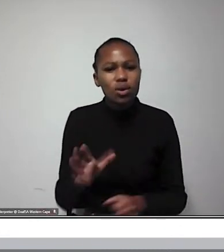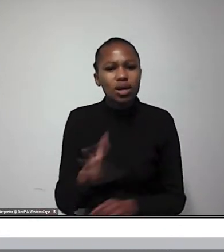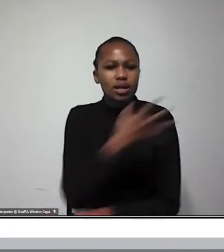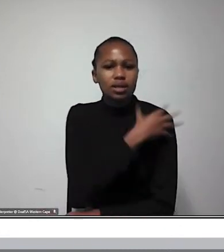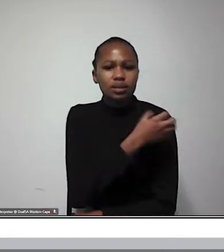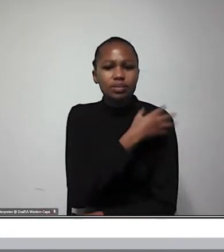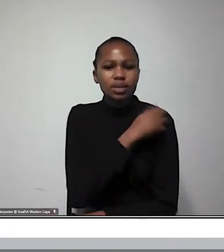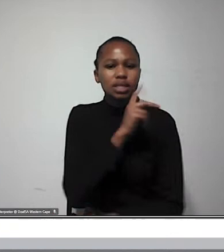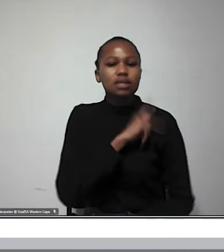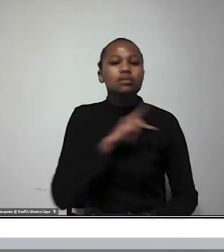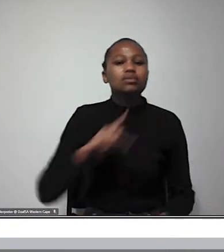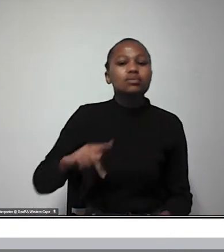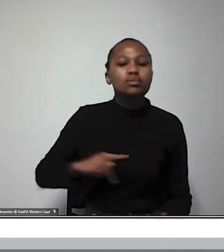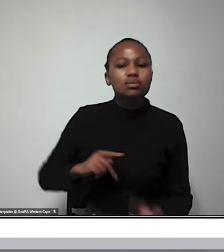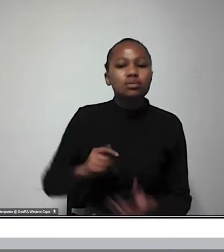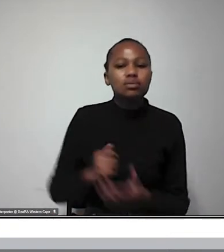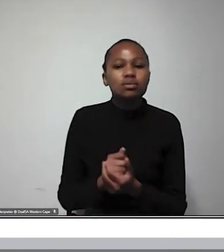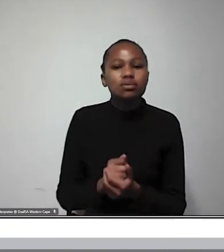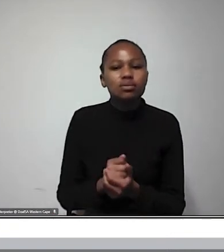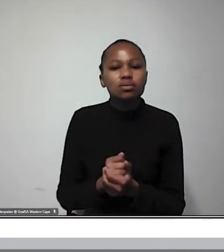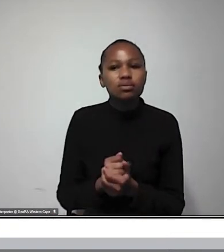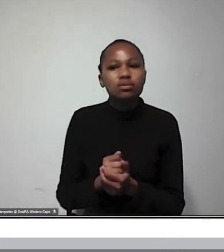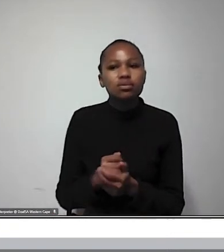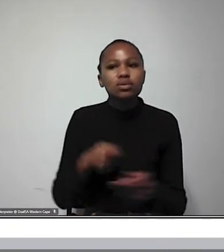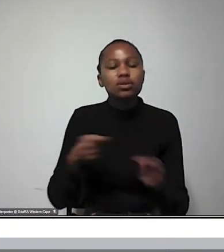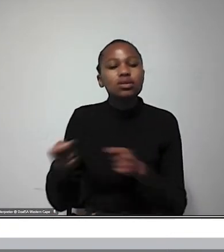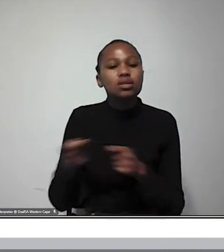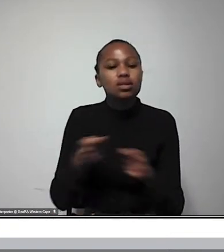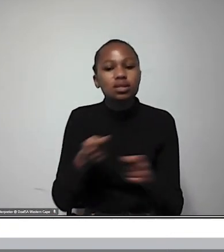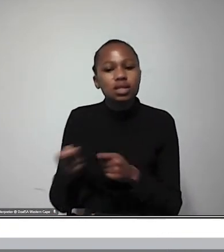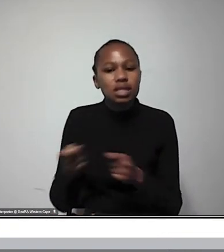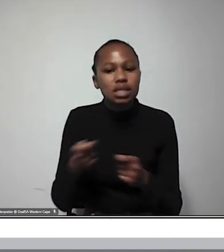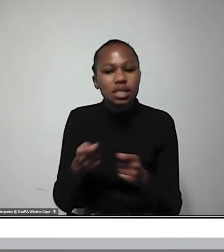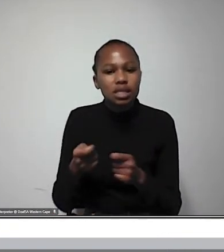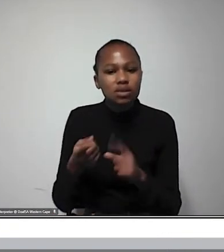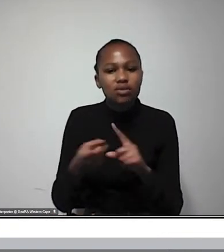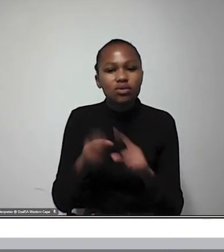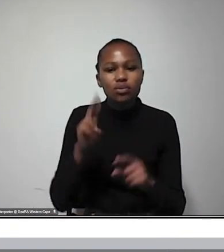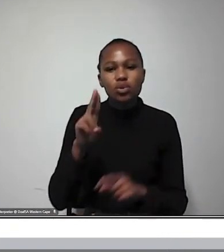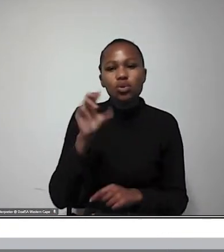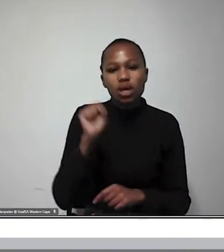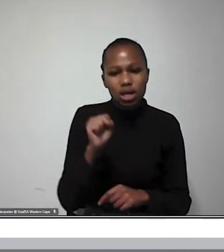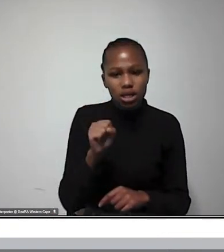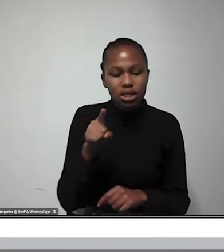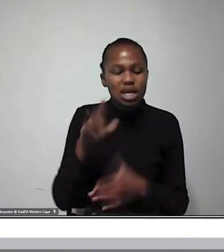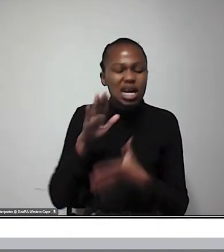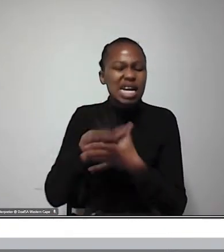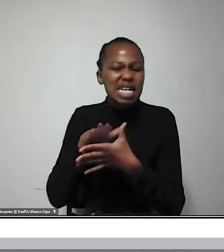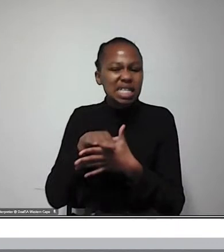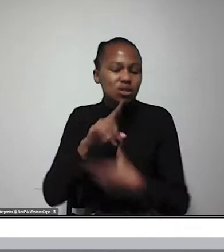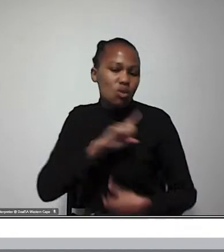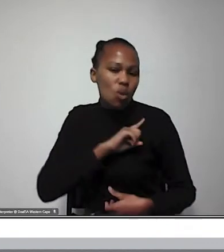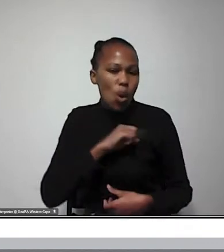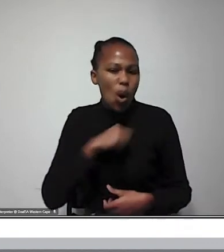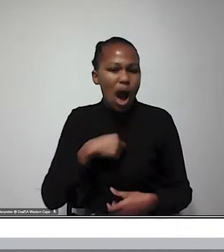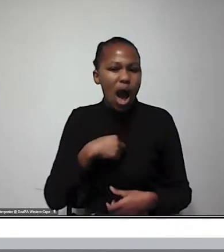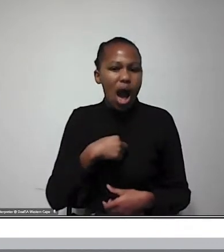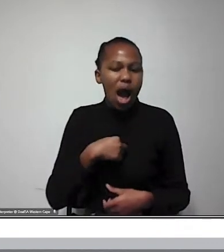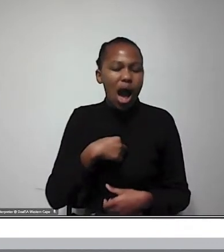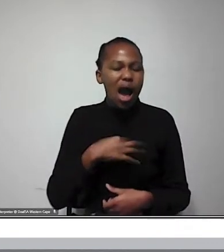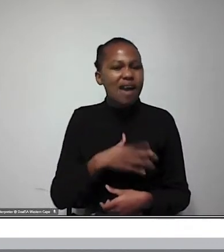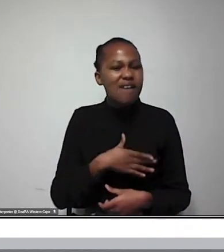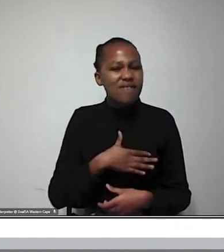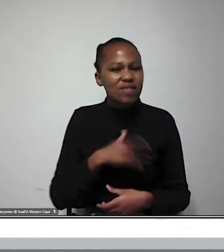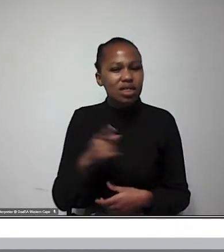Premier on their trade mission now to the US. And the reason for that is I feel that that mission goes a long way